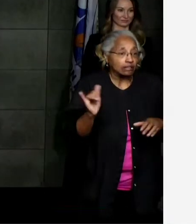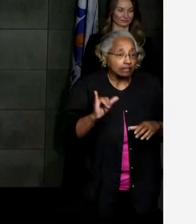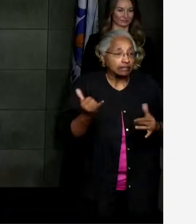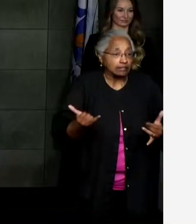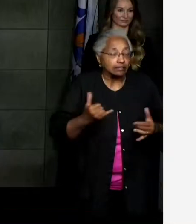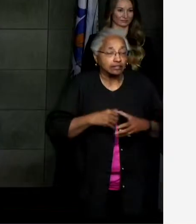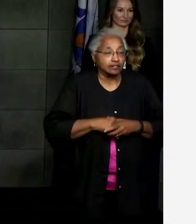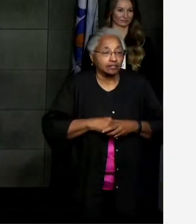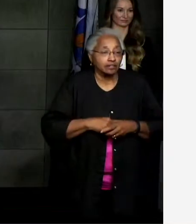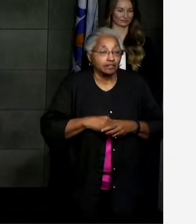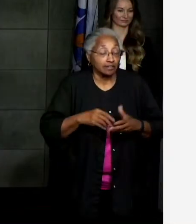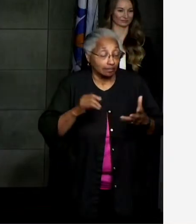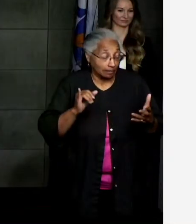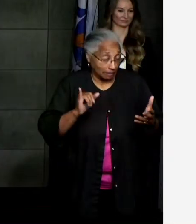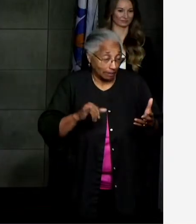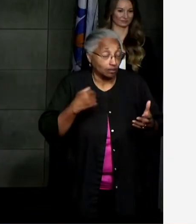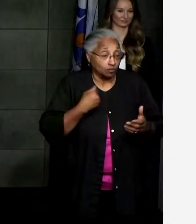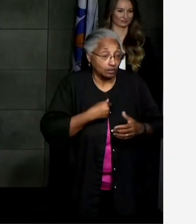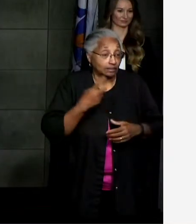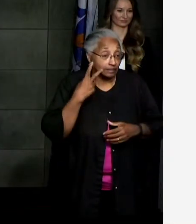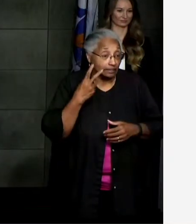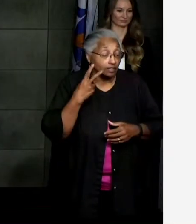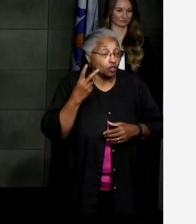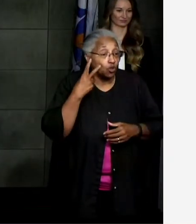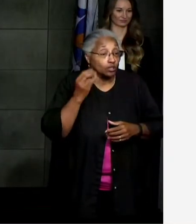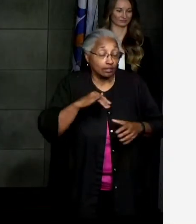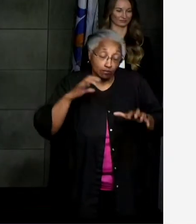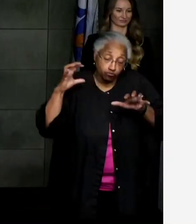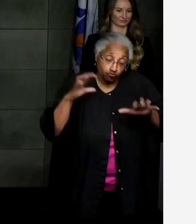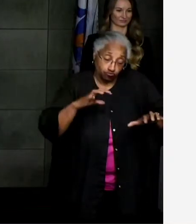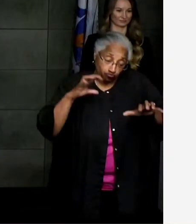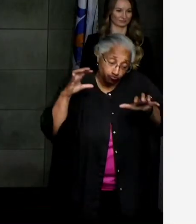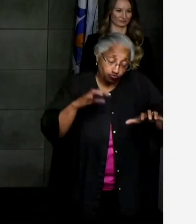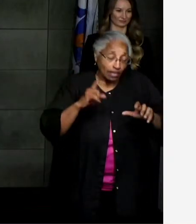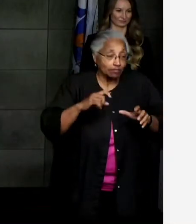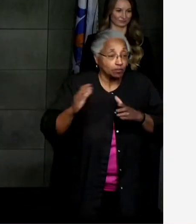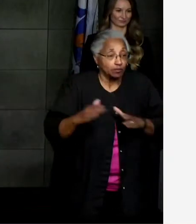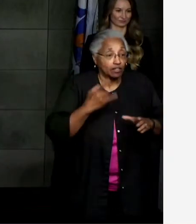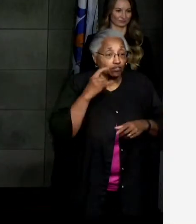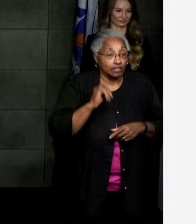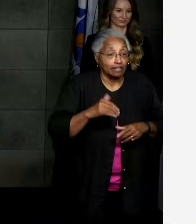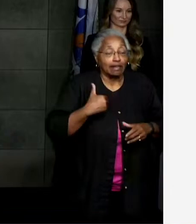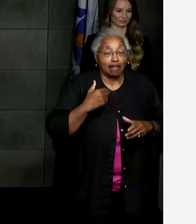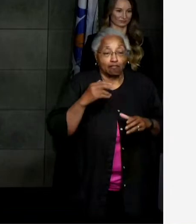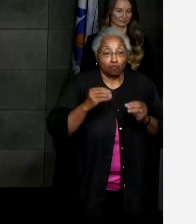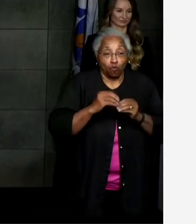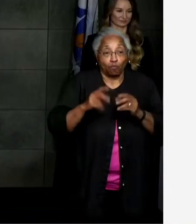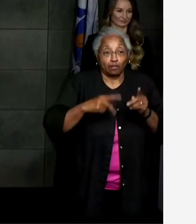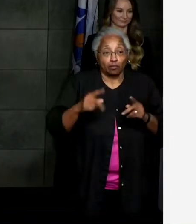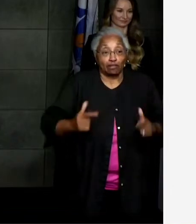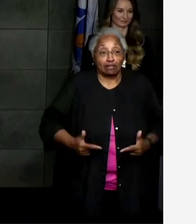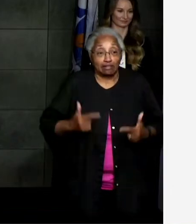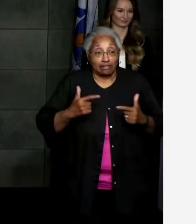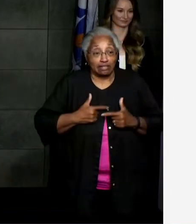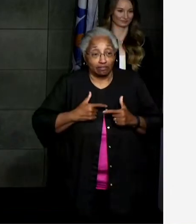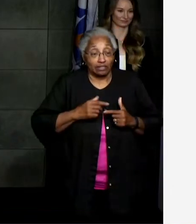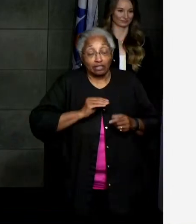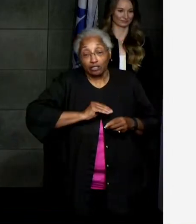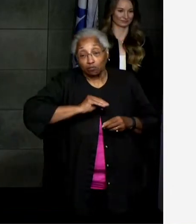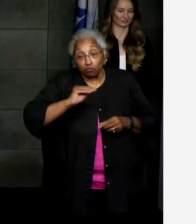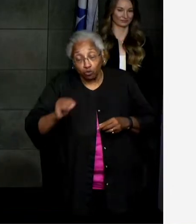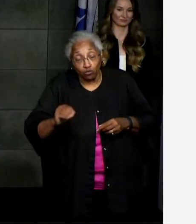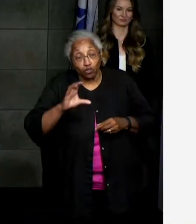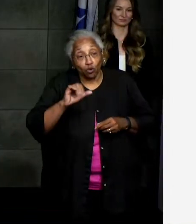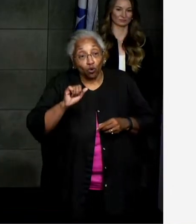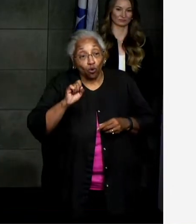associated with the tropical seasons, just really looking at that heavy rainfall. We got to be really prepared for that. And you got more people on the coast. A lot more people have moved to the coast.